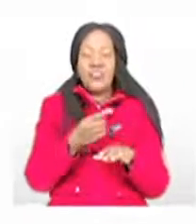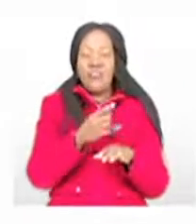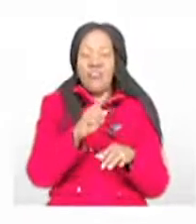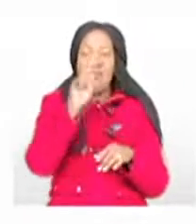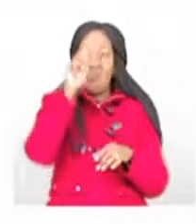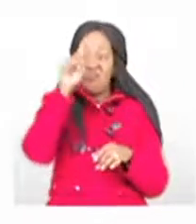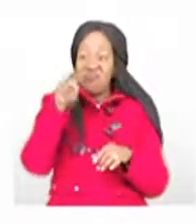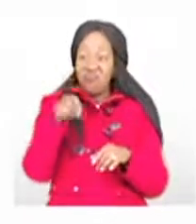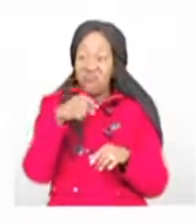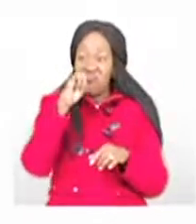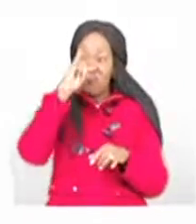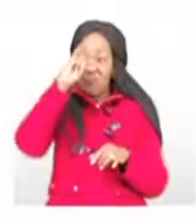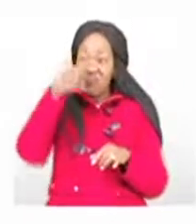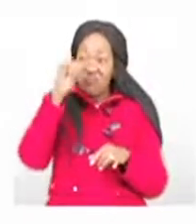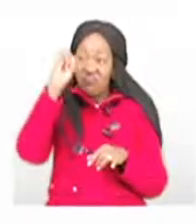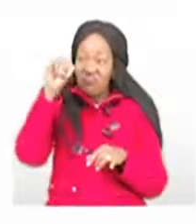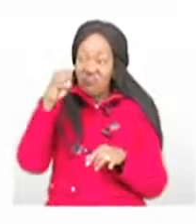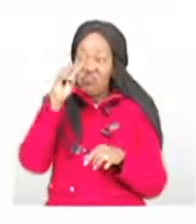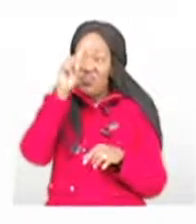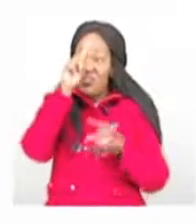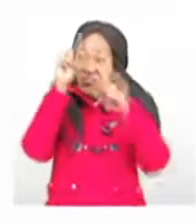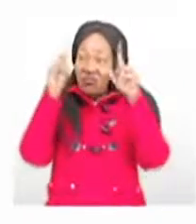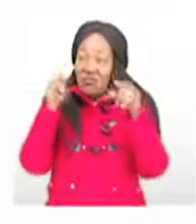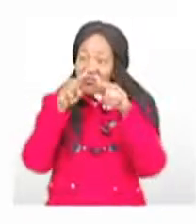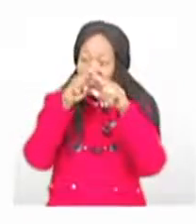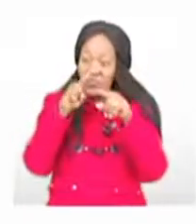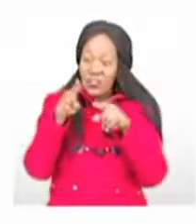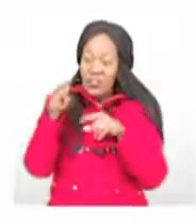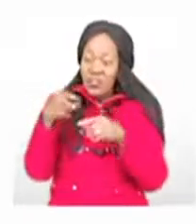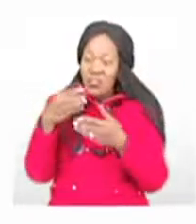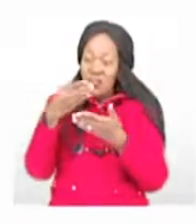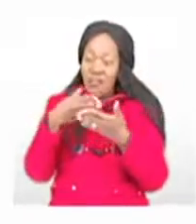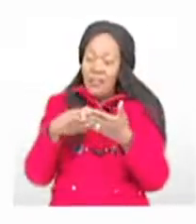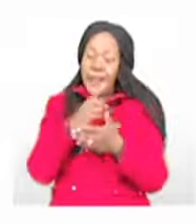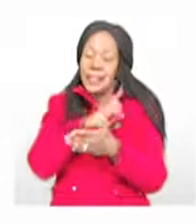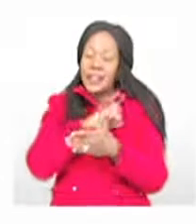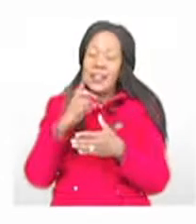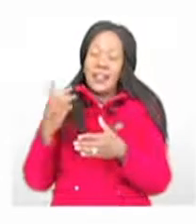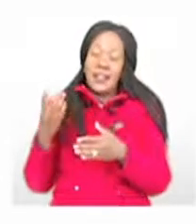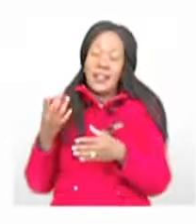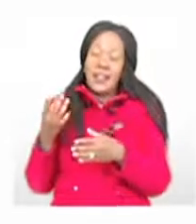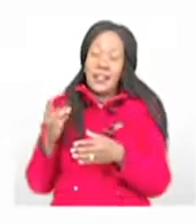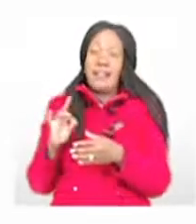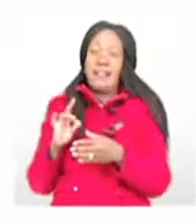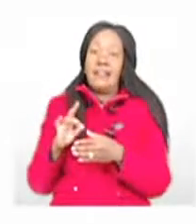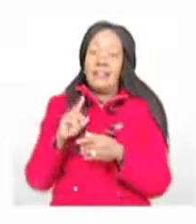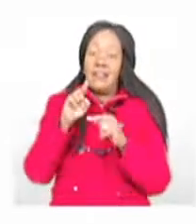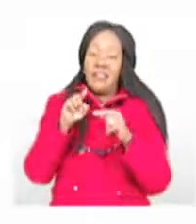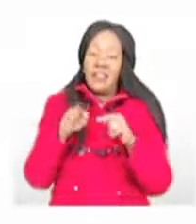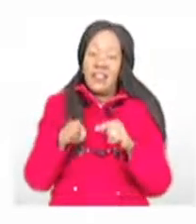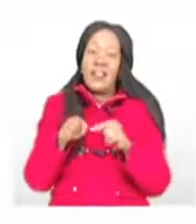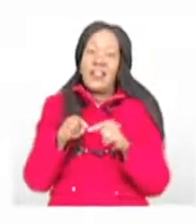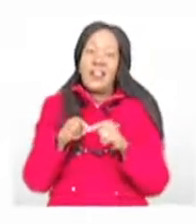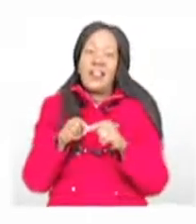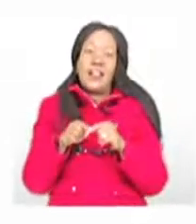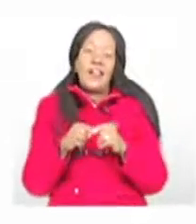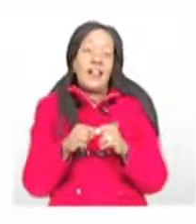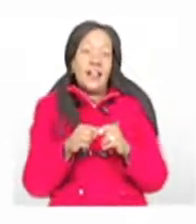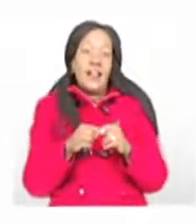the blocks on page 18, just below the letter